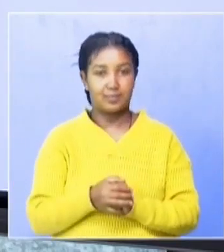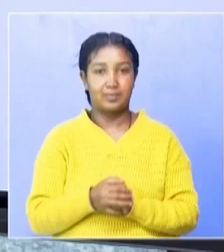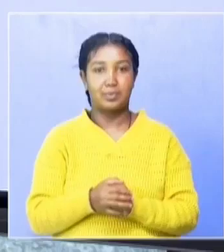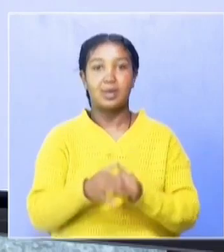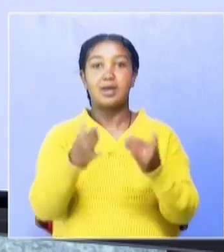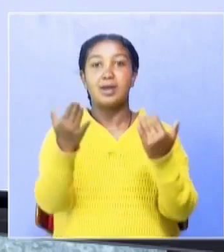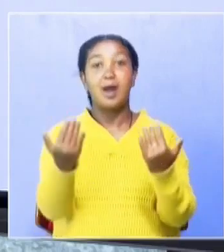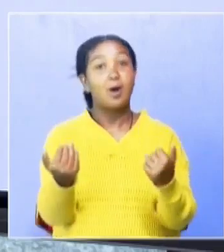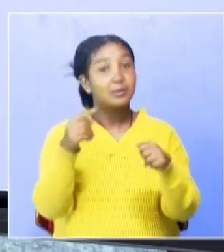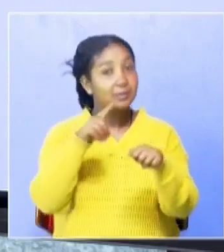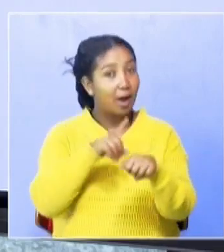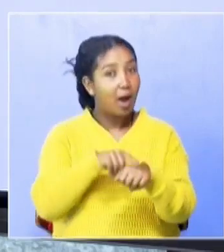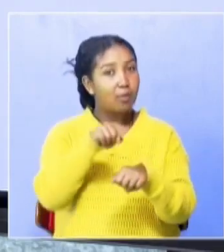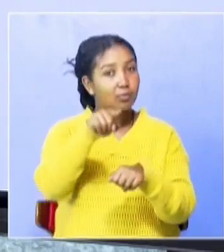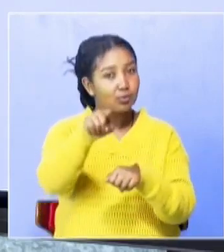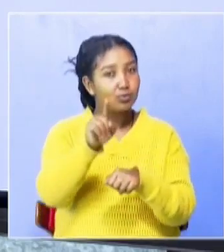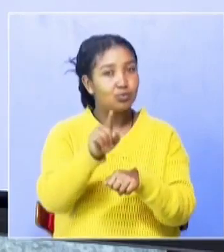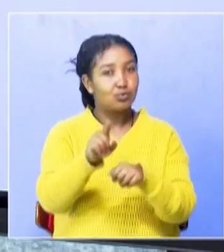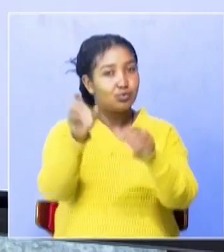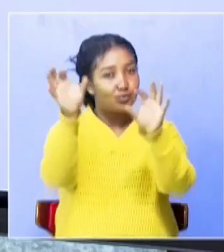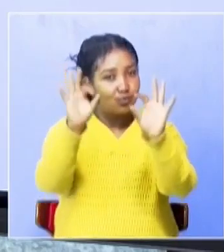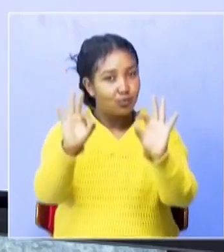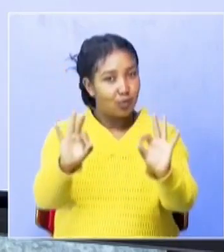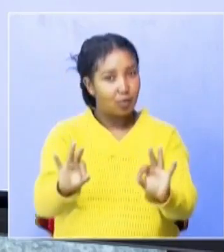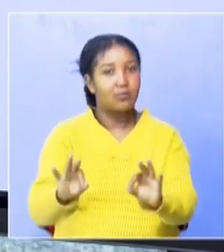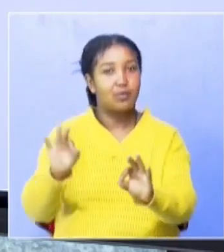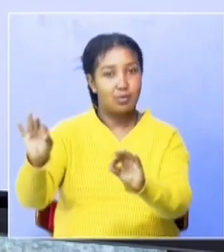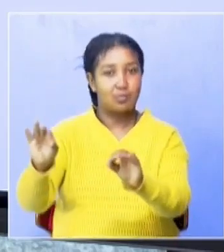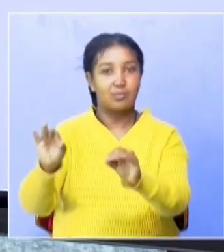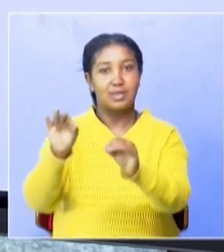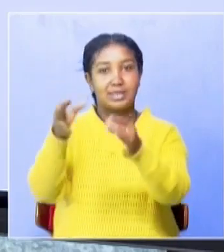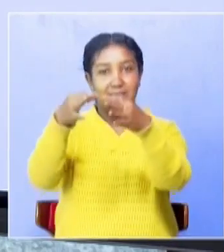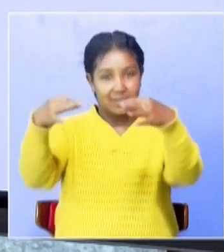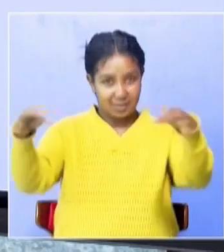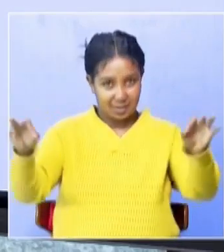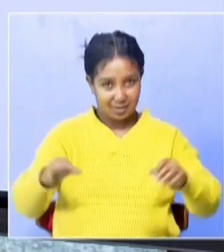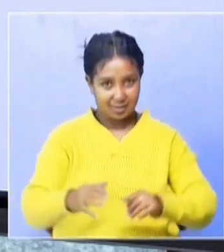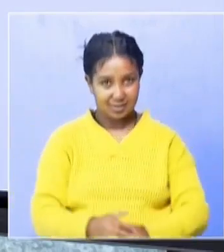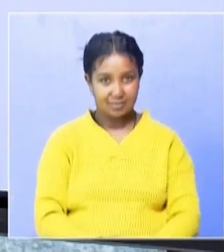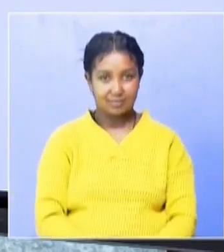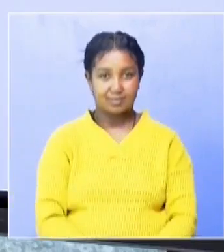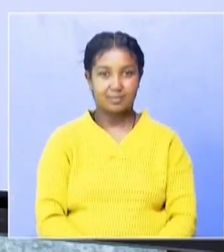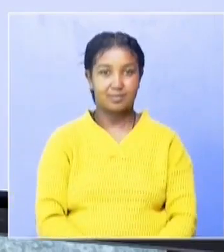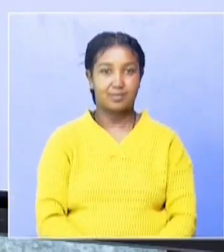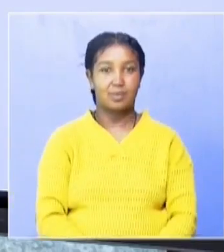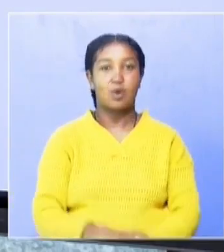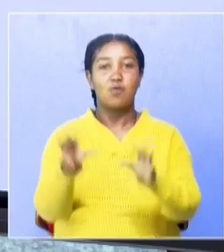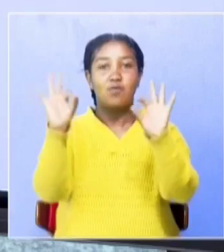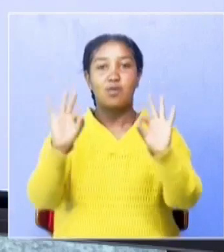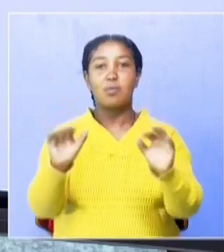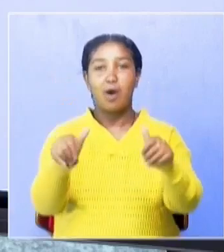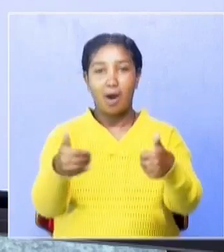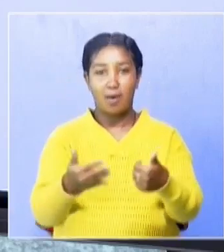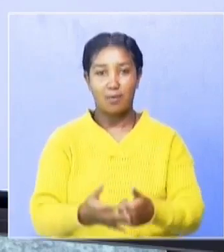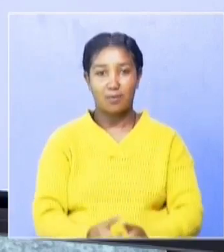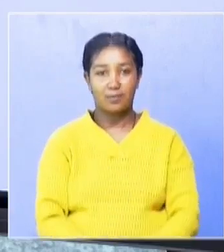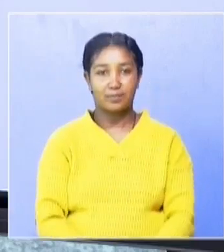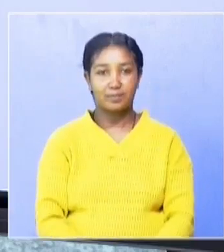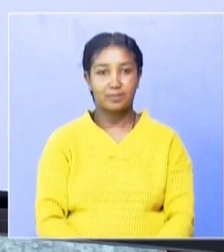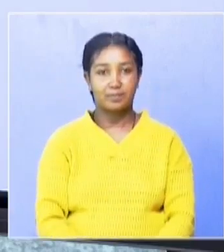Now it is time to derive the form from the given sentence. The form.